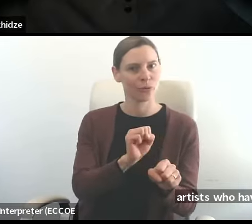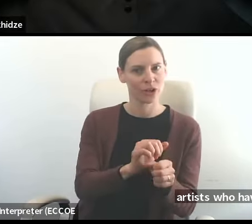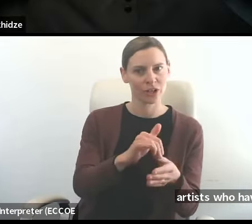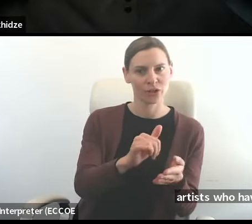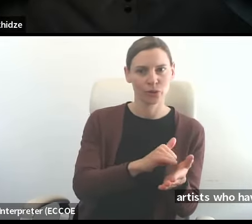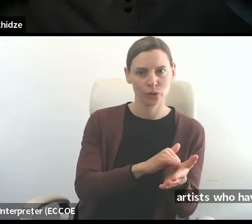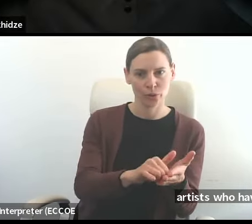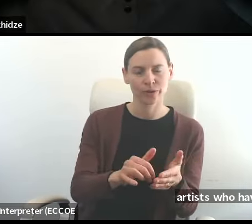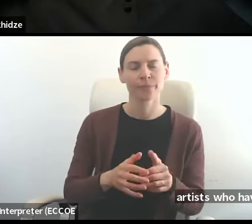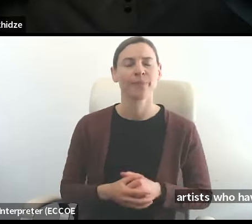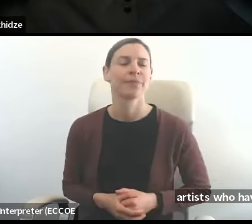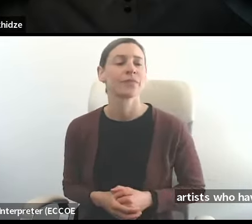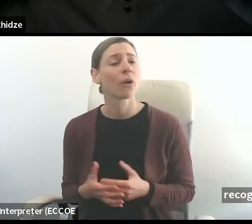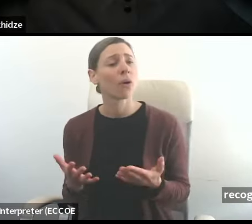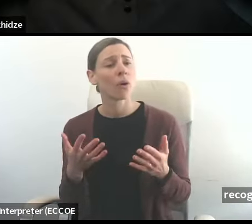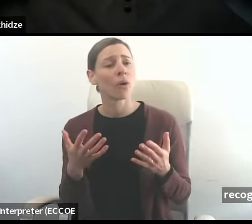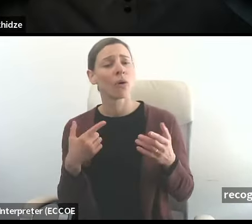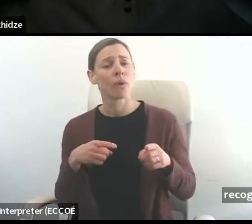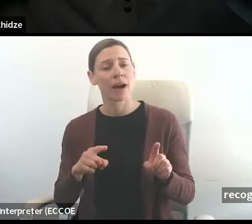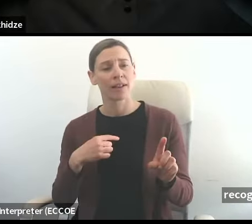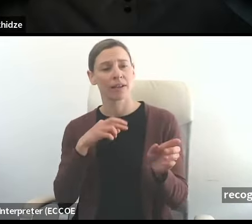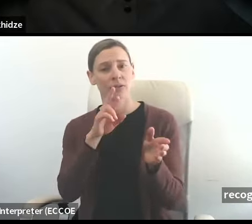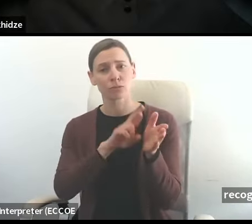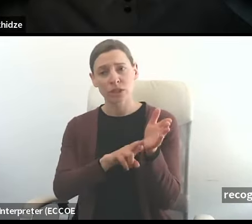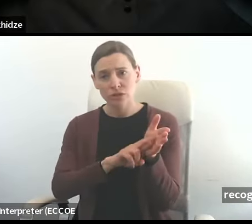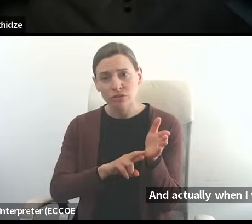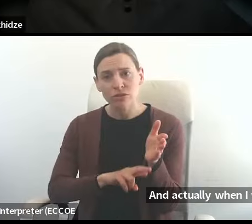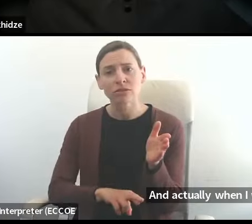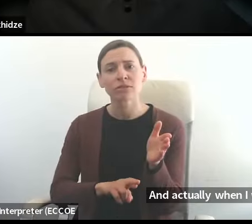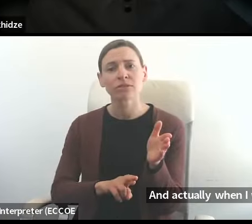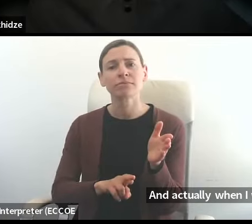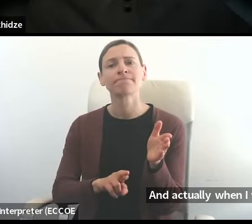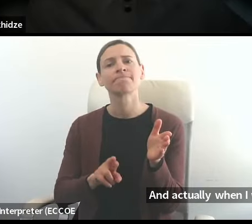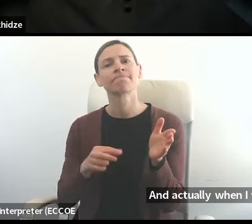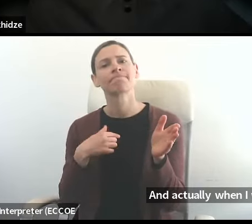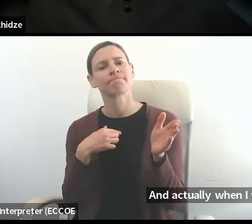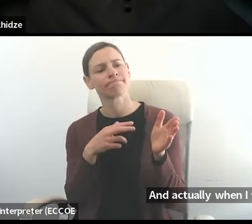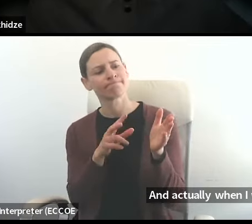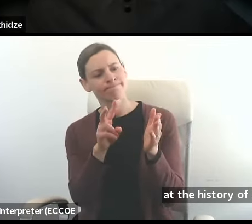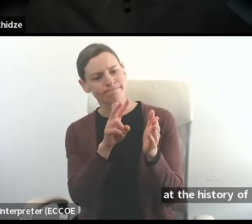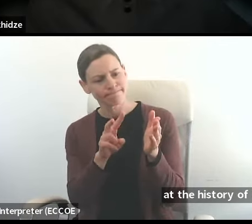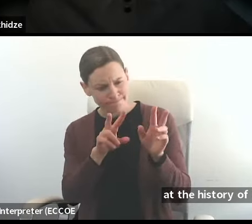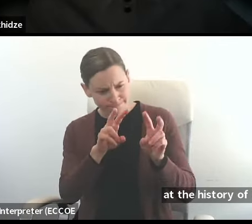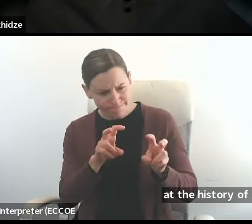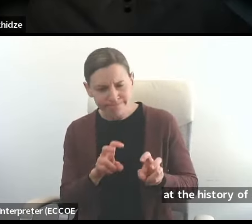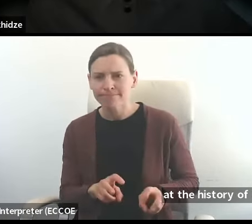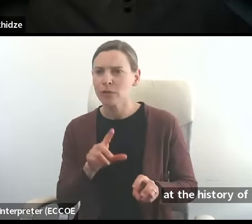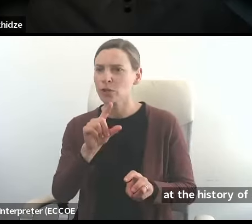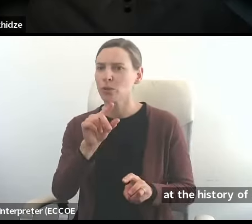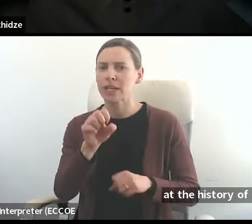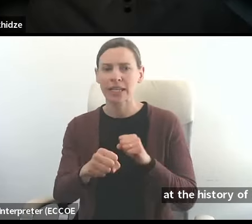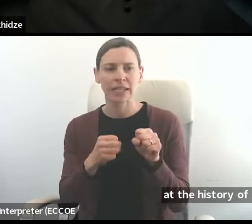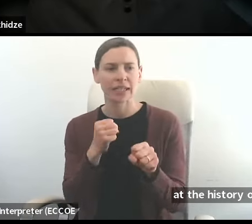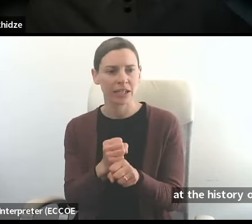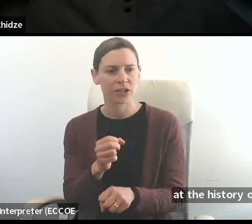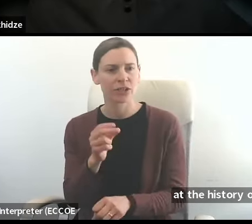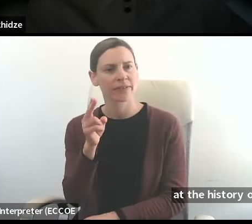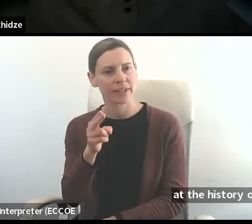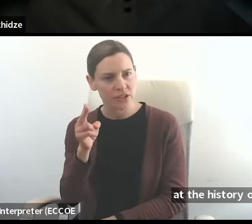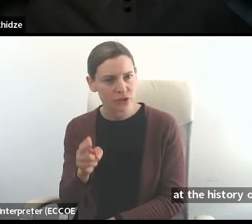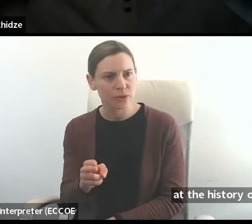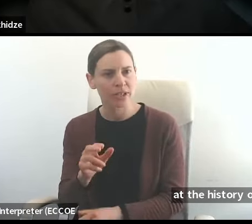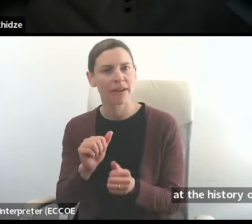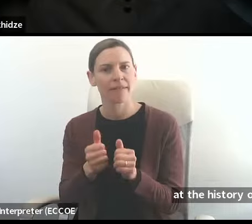my research and I looked at the history of 20 years of presentations of Ukrainian art in European